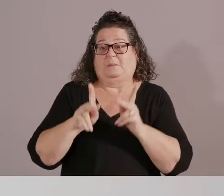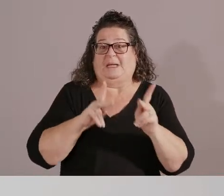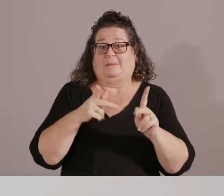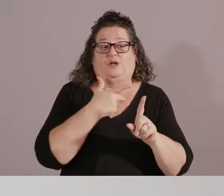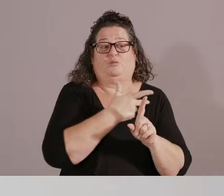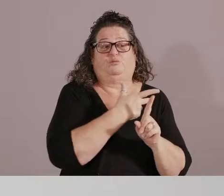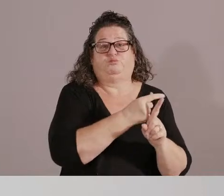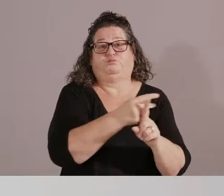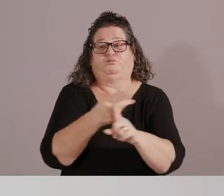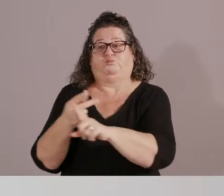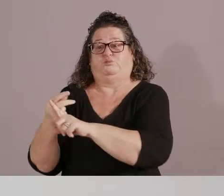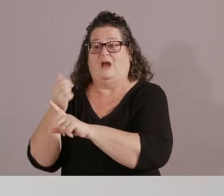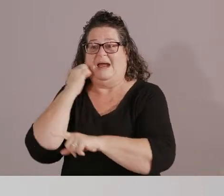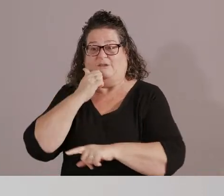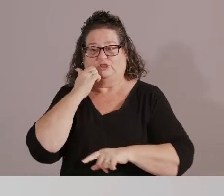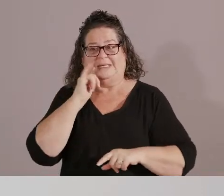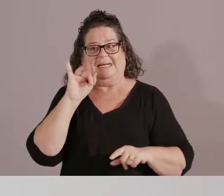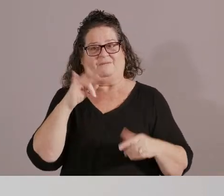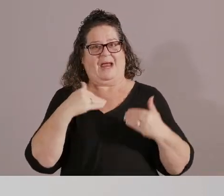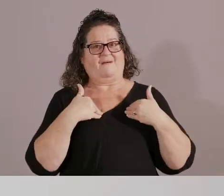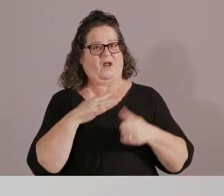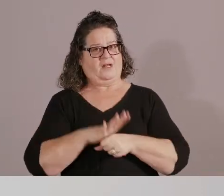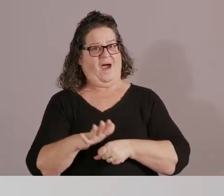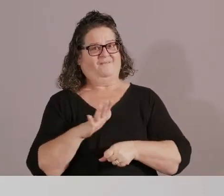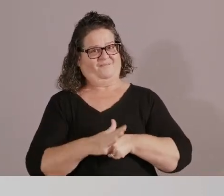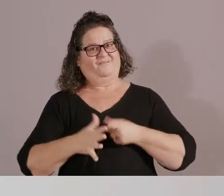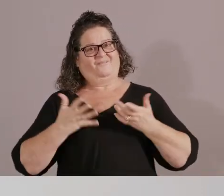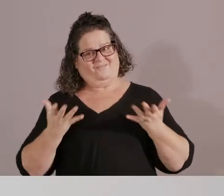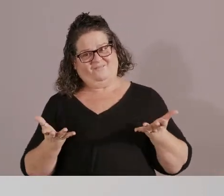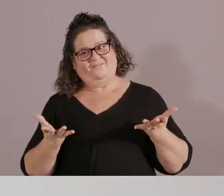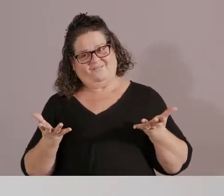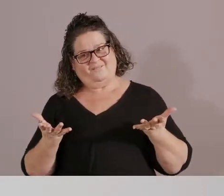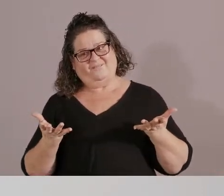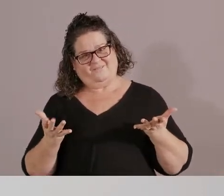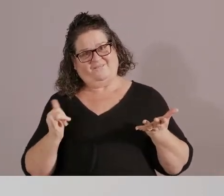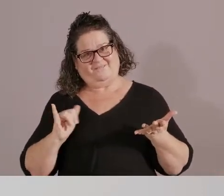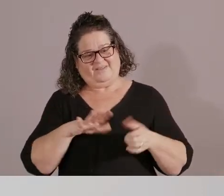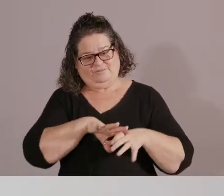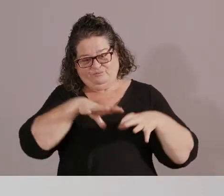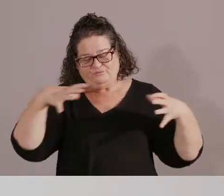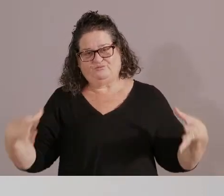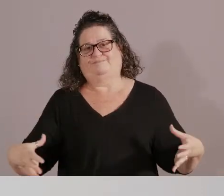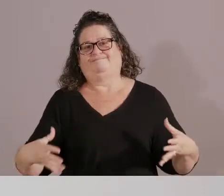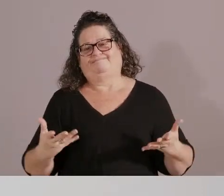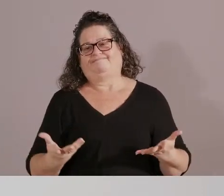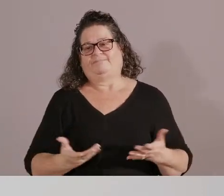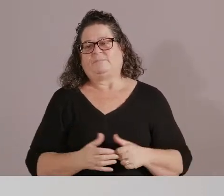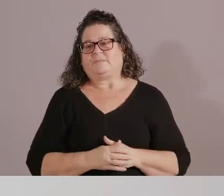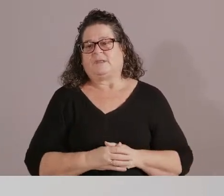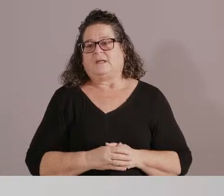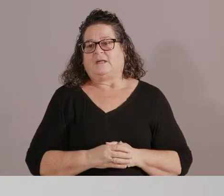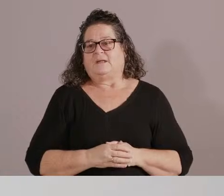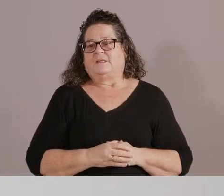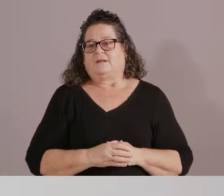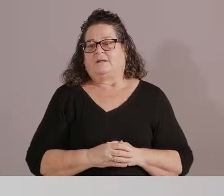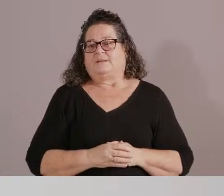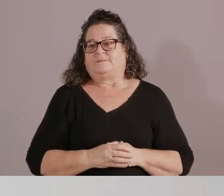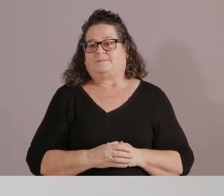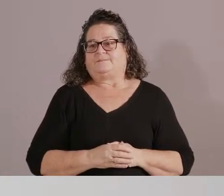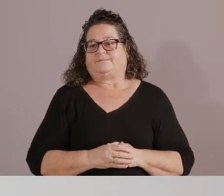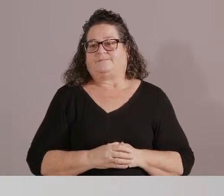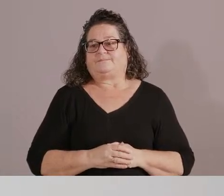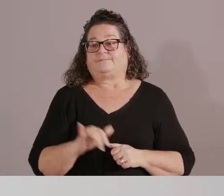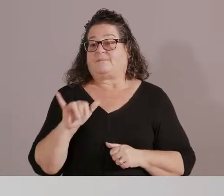quantity. We also know that this is now a plug and play playbook. So we could set up, state-run